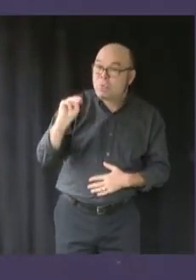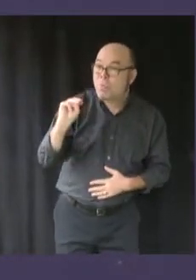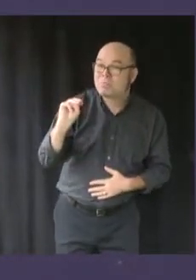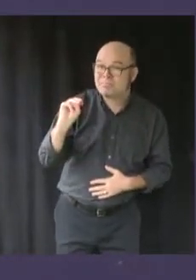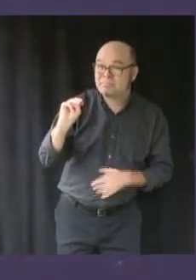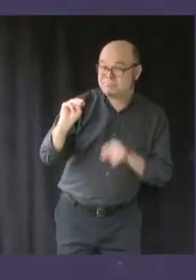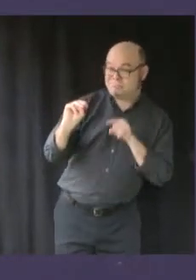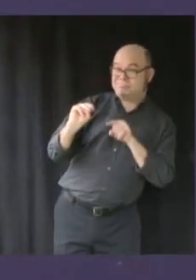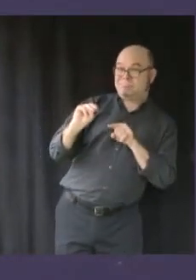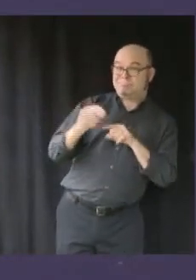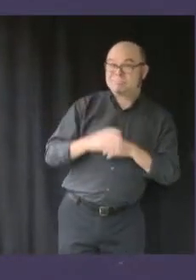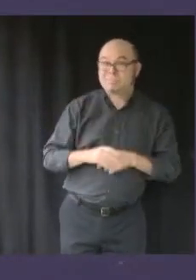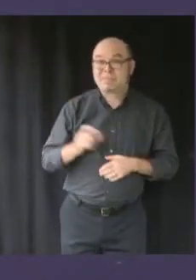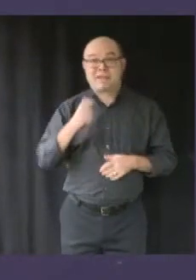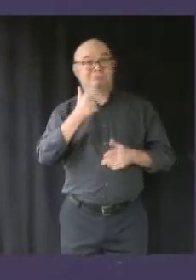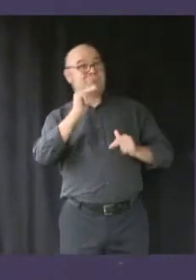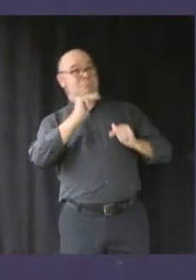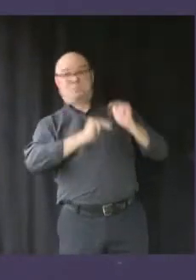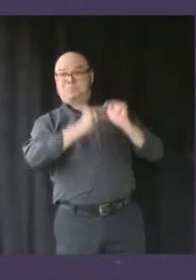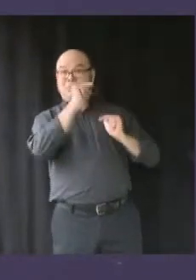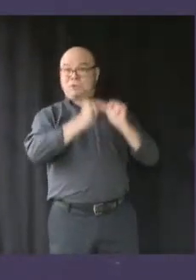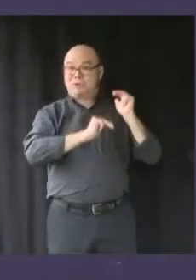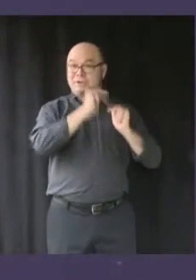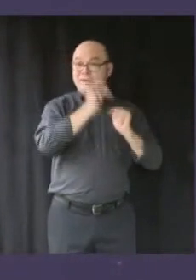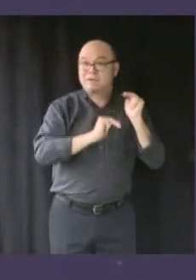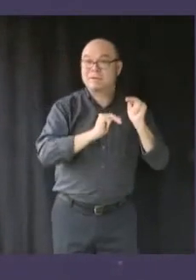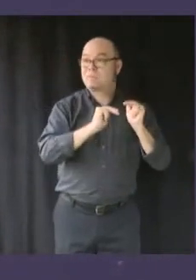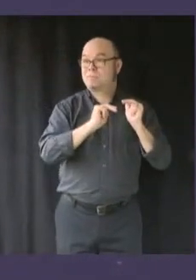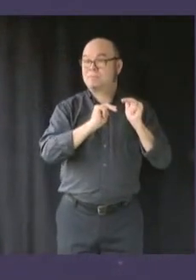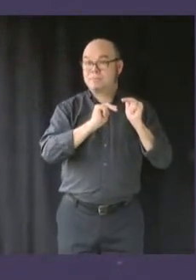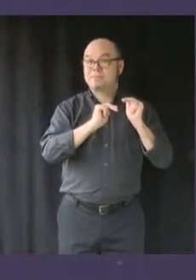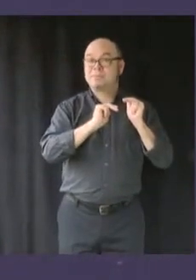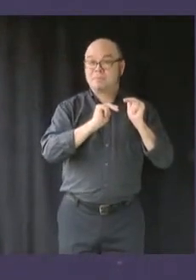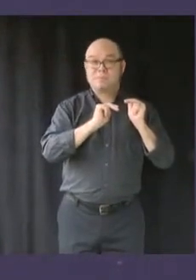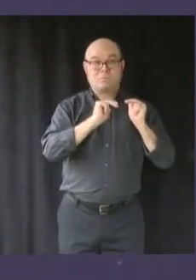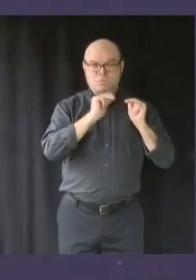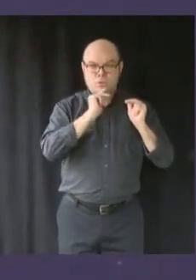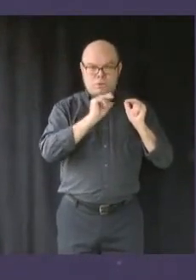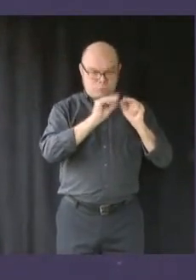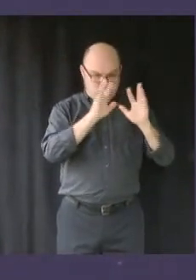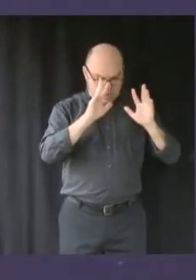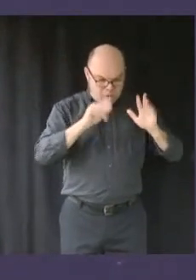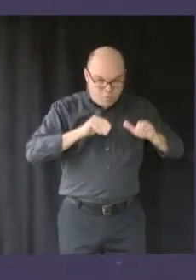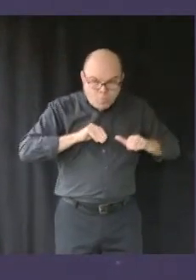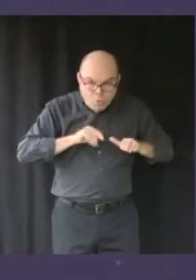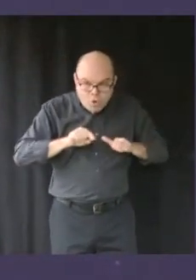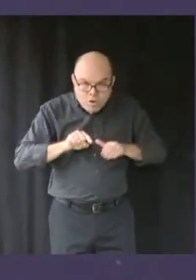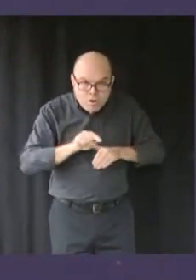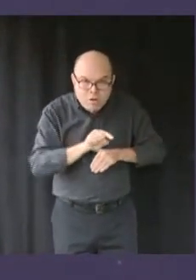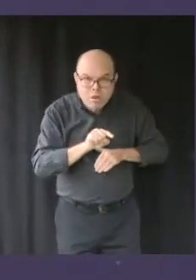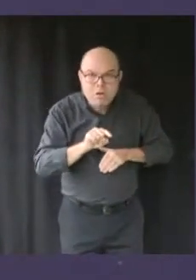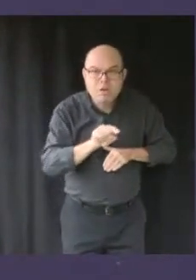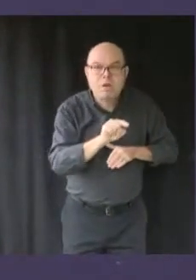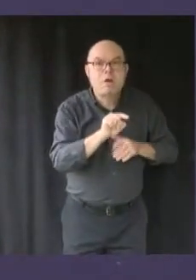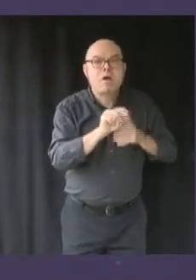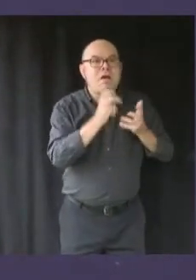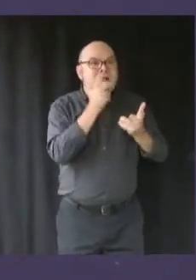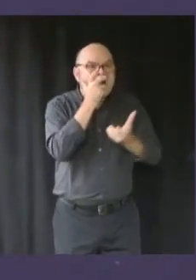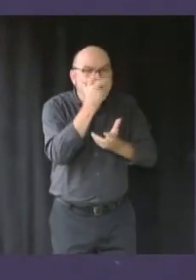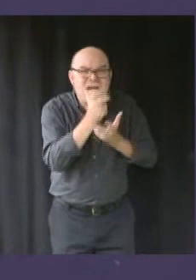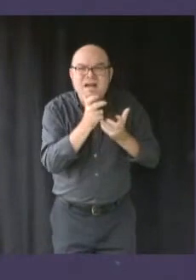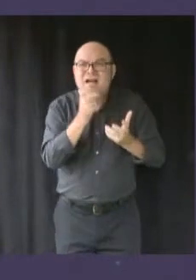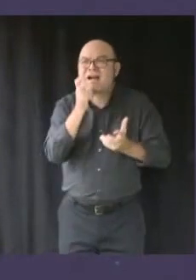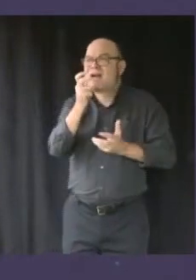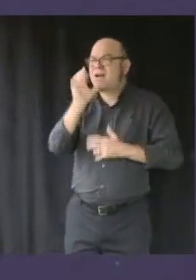our steps. Let the clarion call for justice and truth fortify our